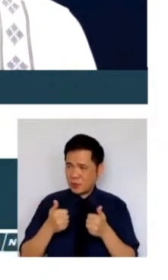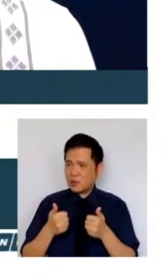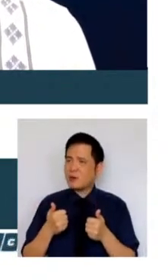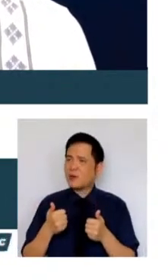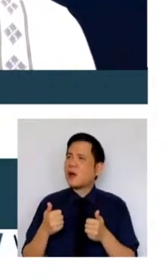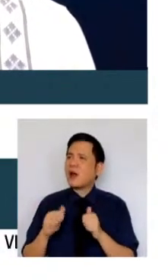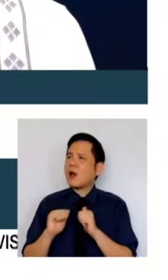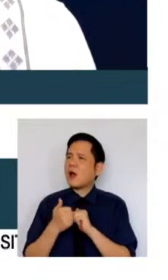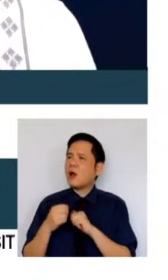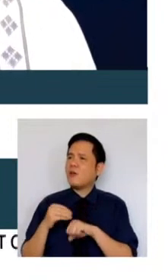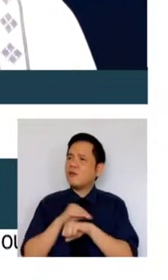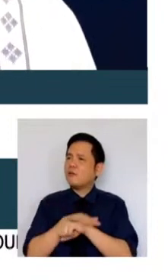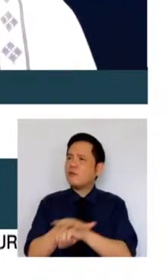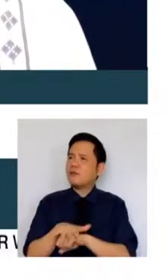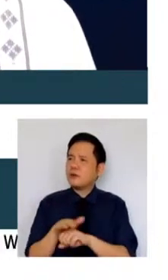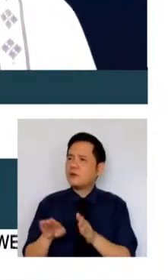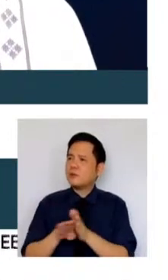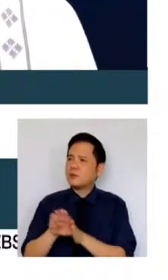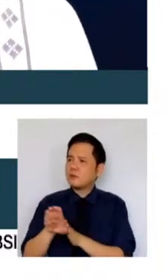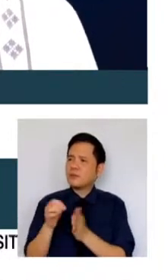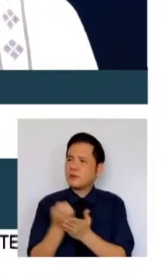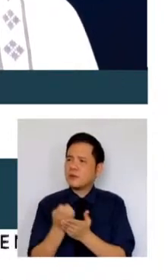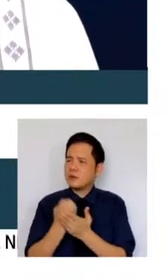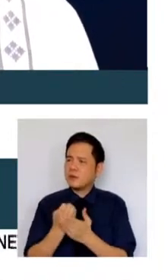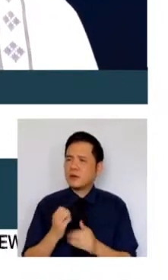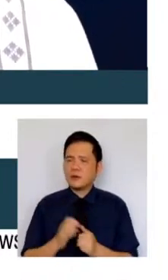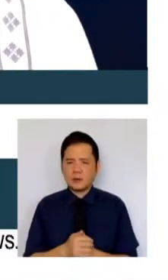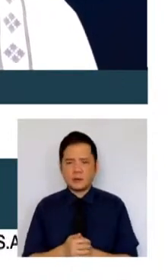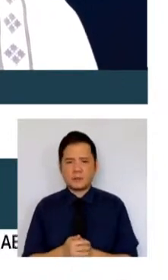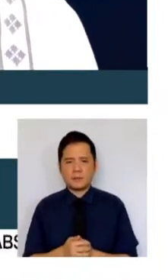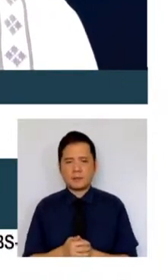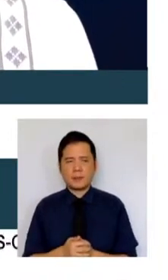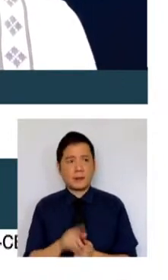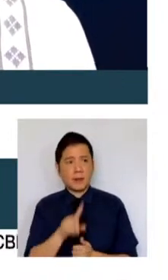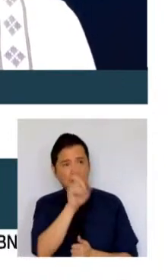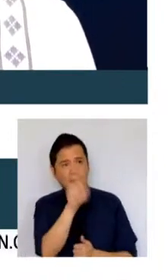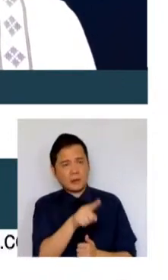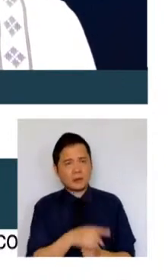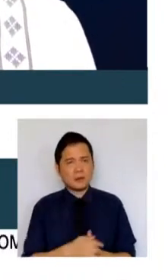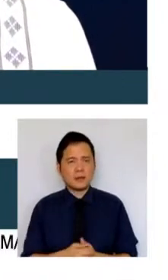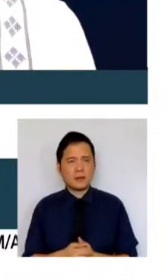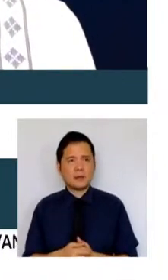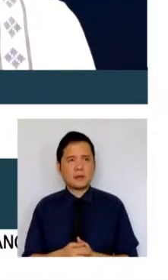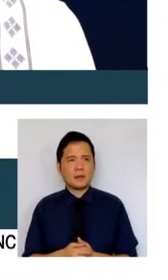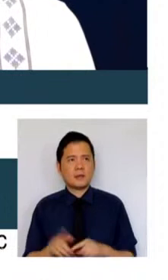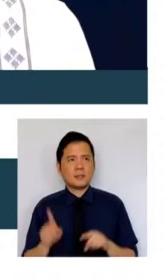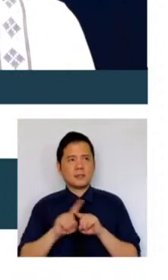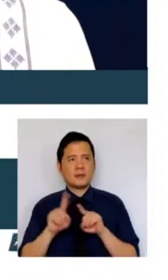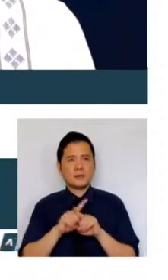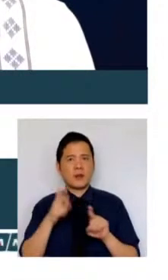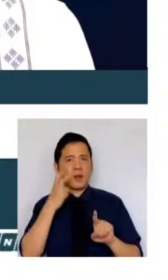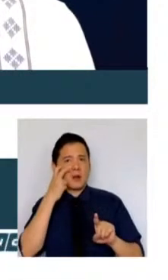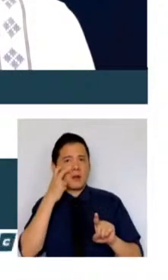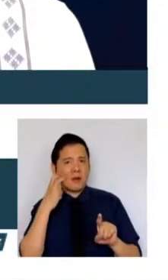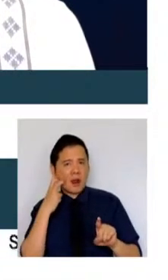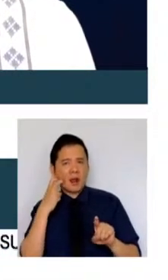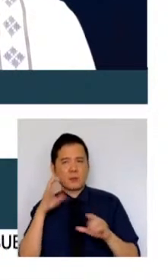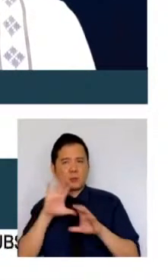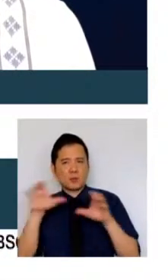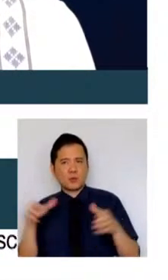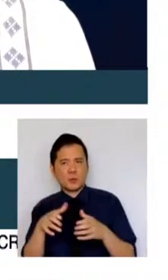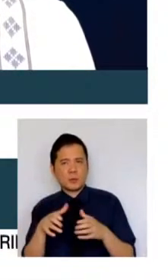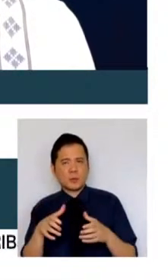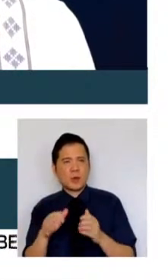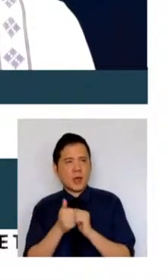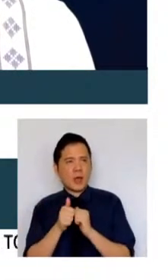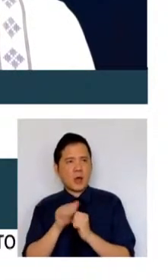to recovery? And I'm also going to have to ask you, how might cartels hinder the recovery